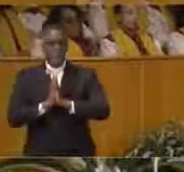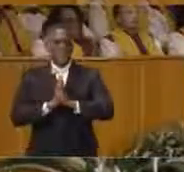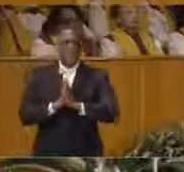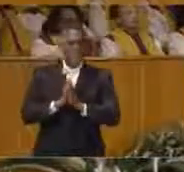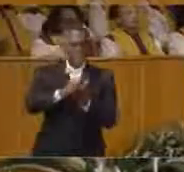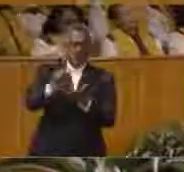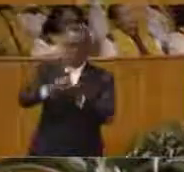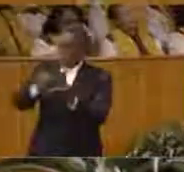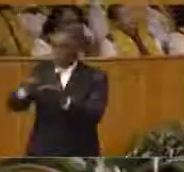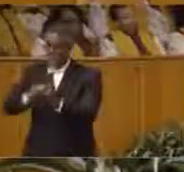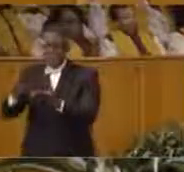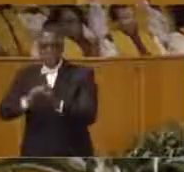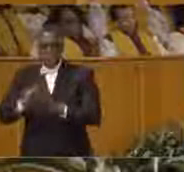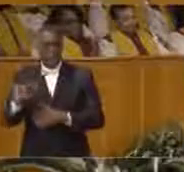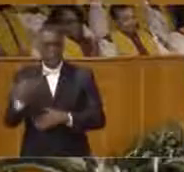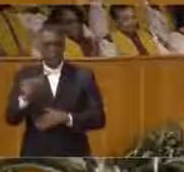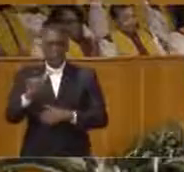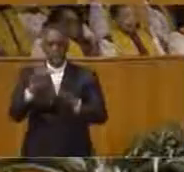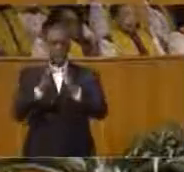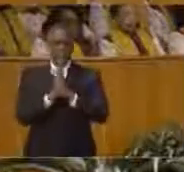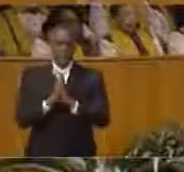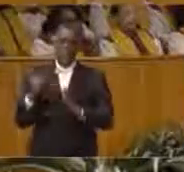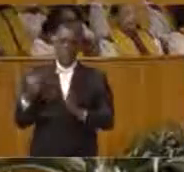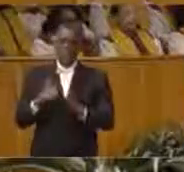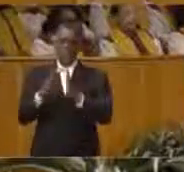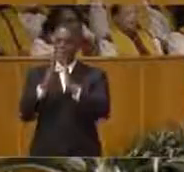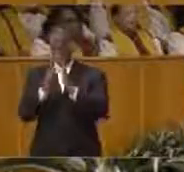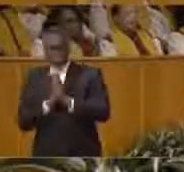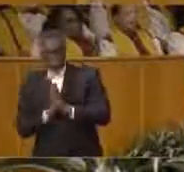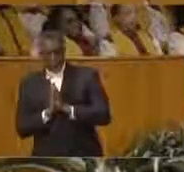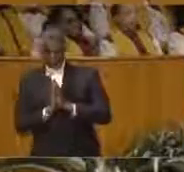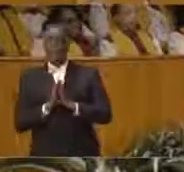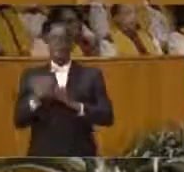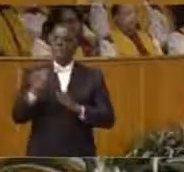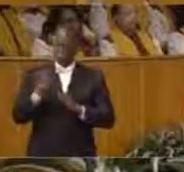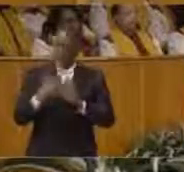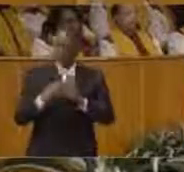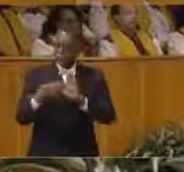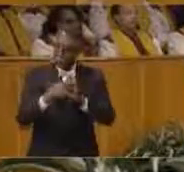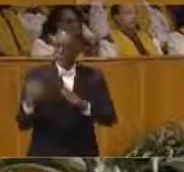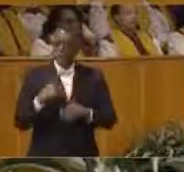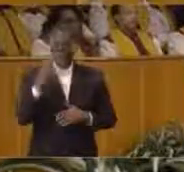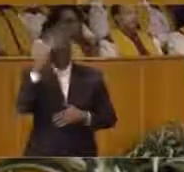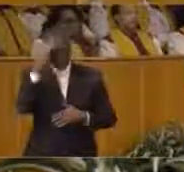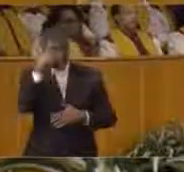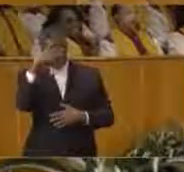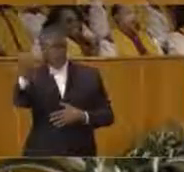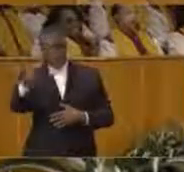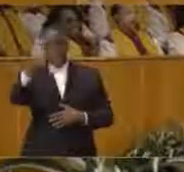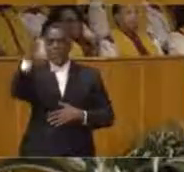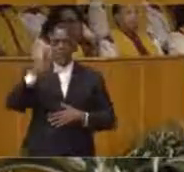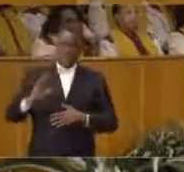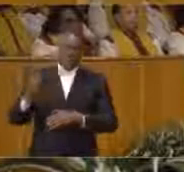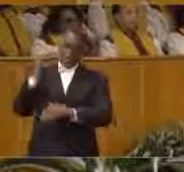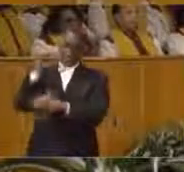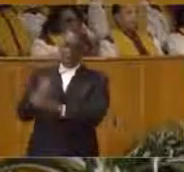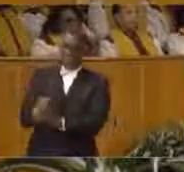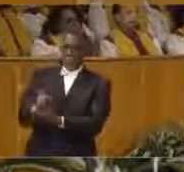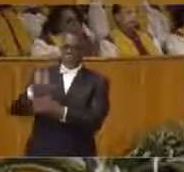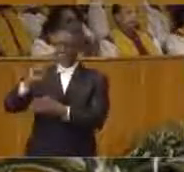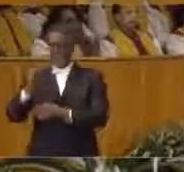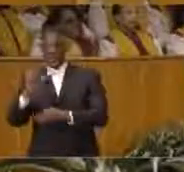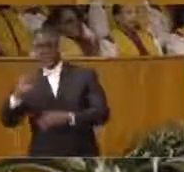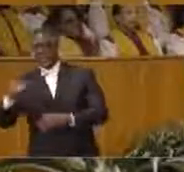every week. We could pray the prayer with him. God of Abraham, Isaac, and